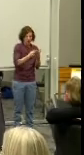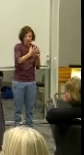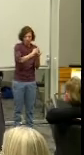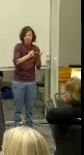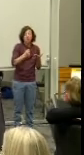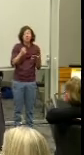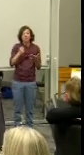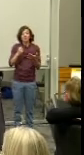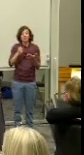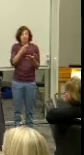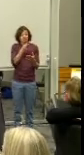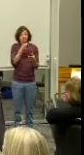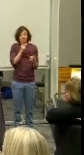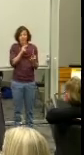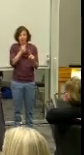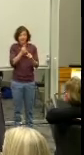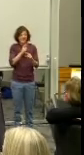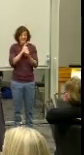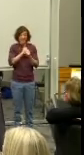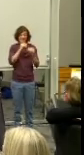are in the Portland area,